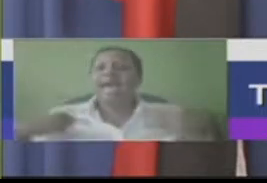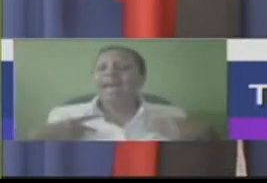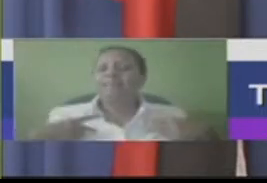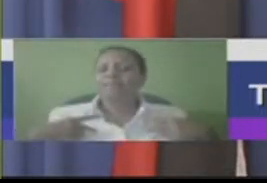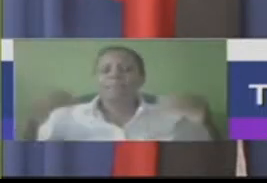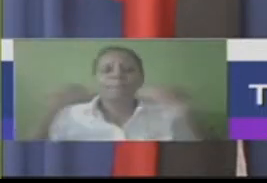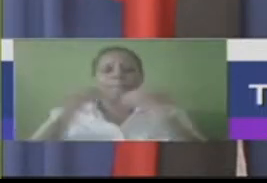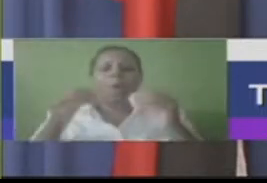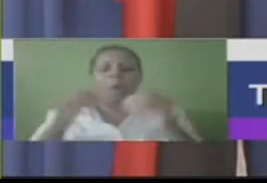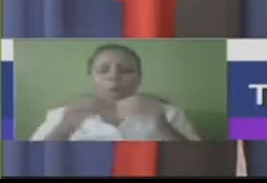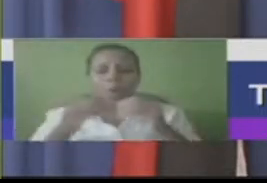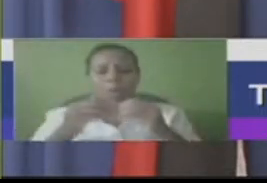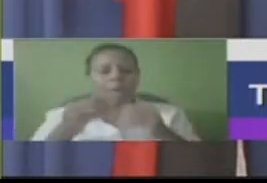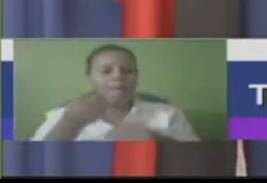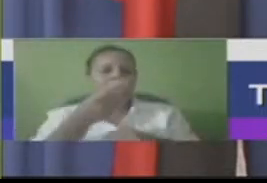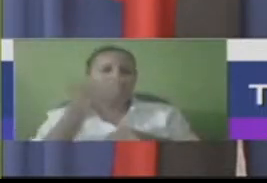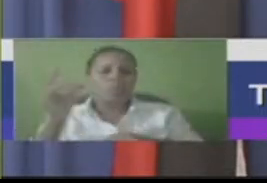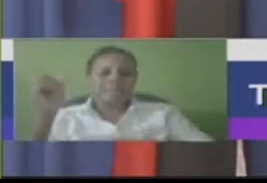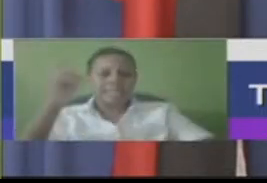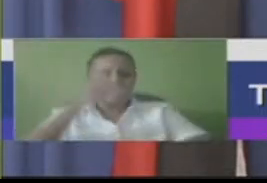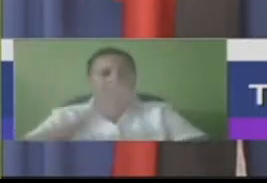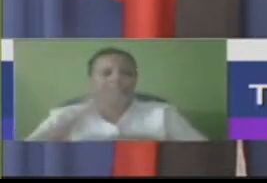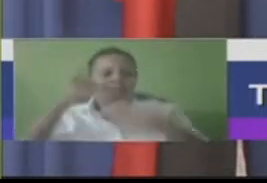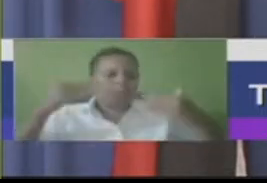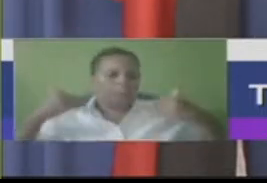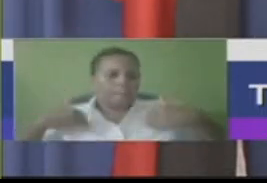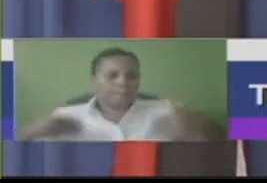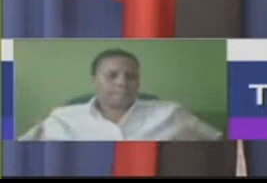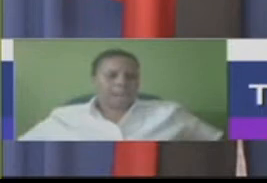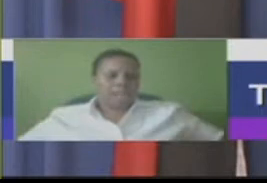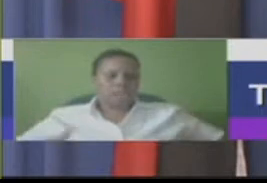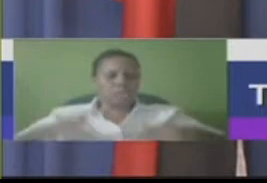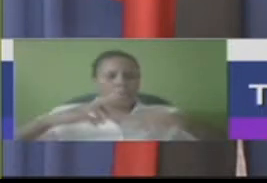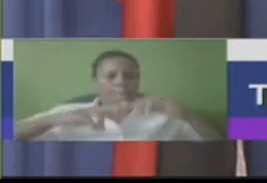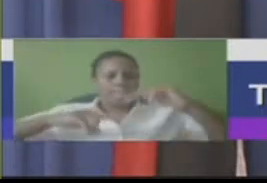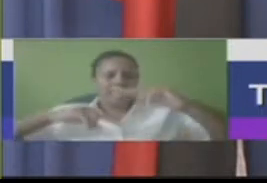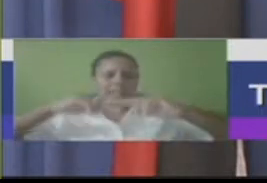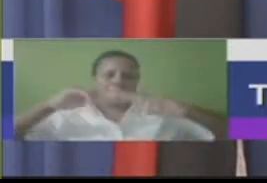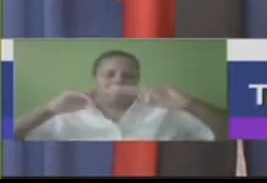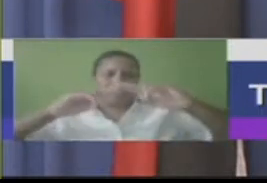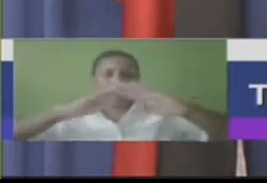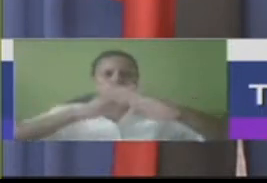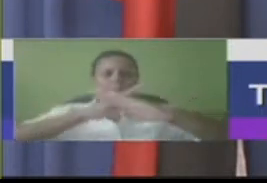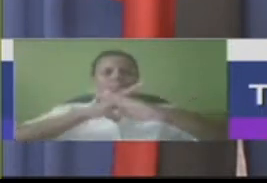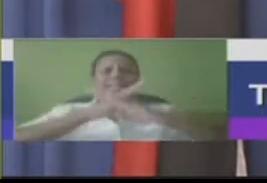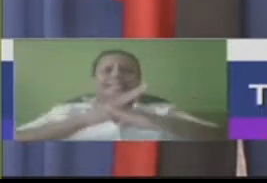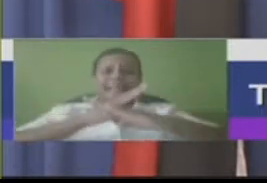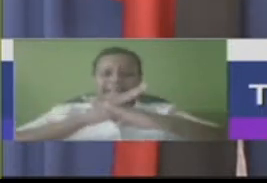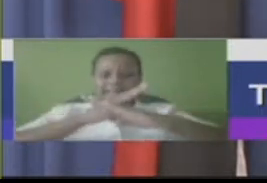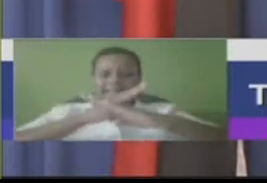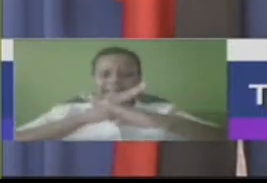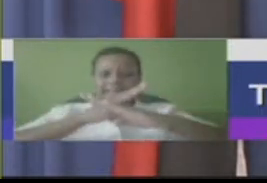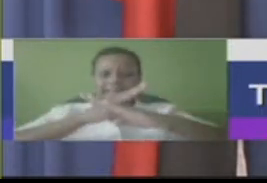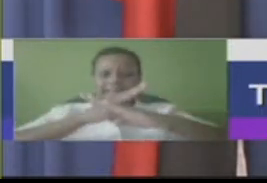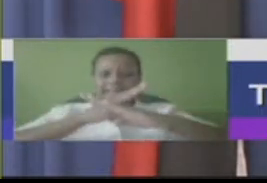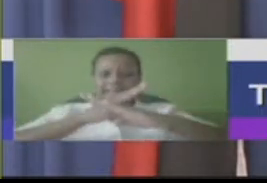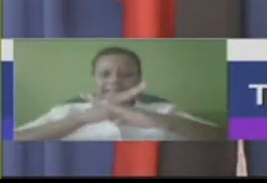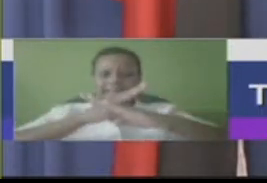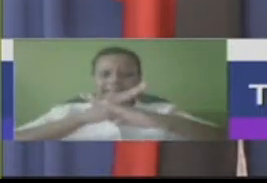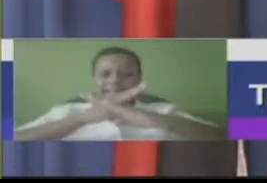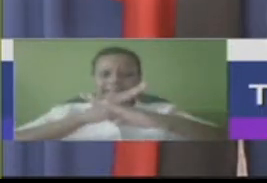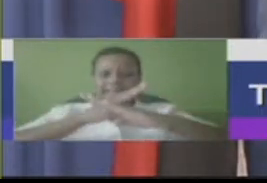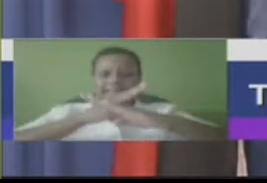that's what the science is saying to us. There's another story I was looking at from 2 countries where